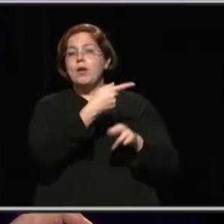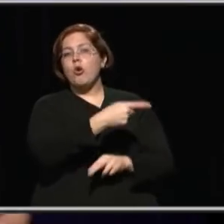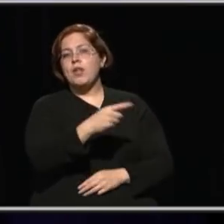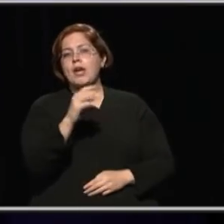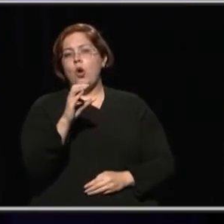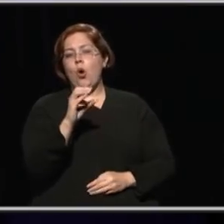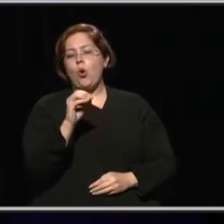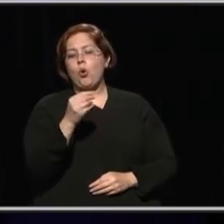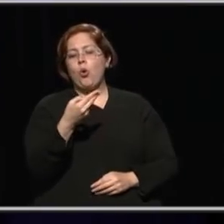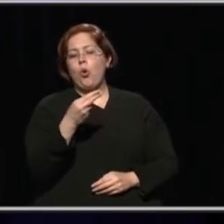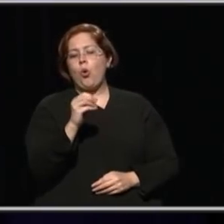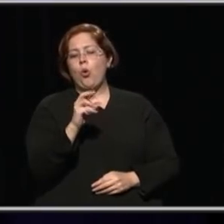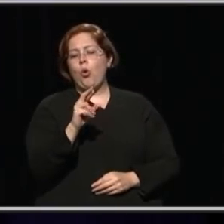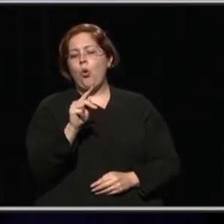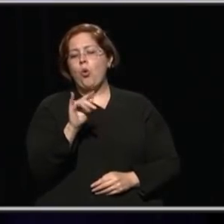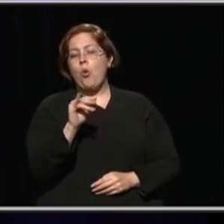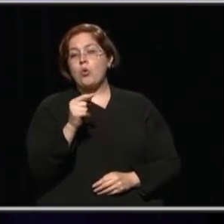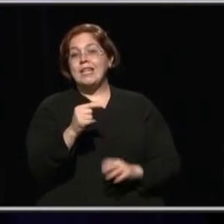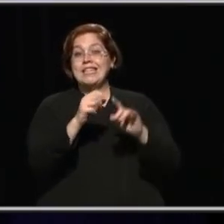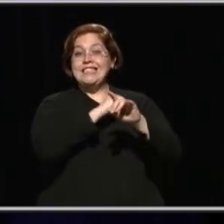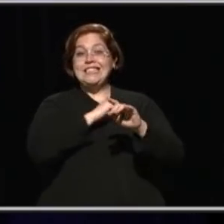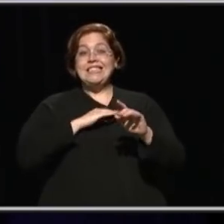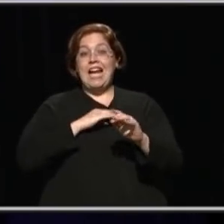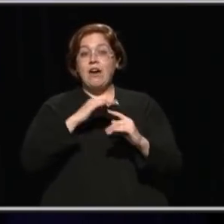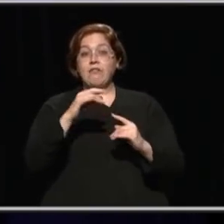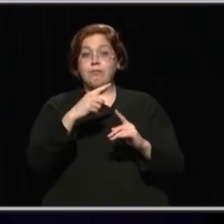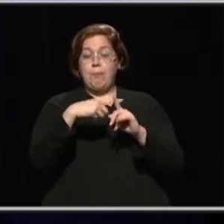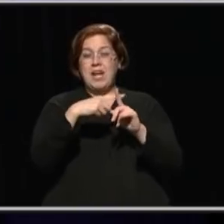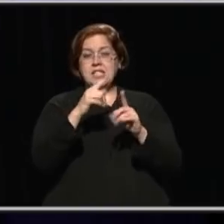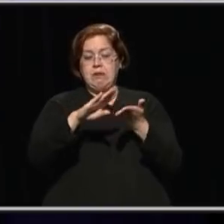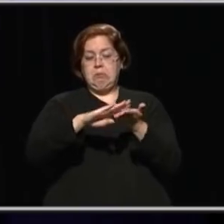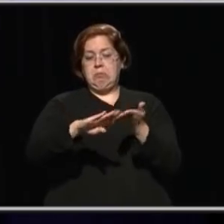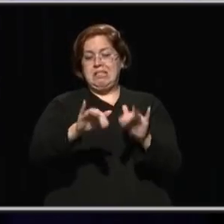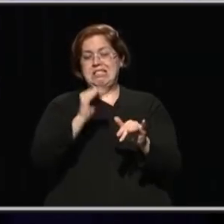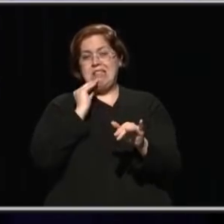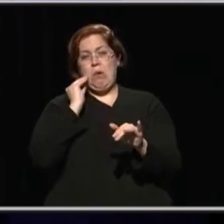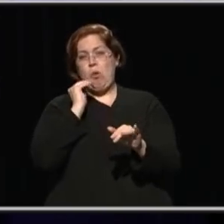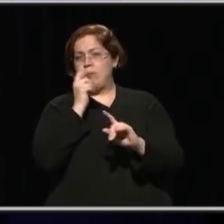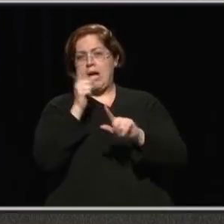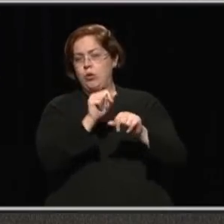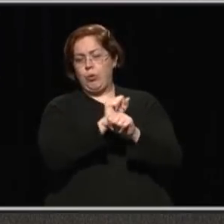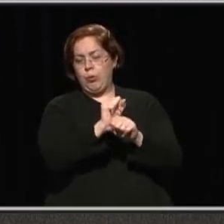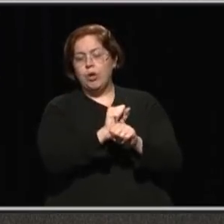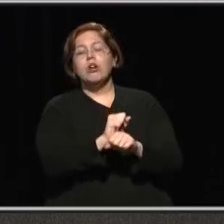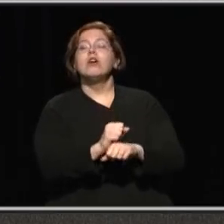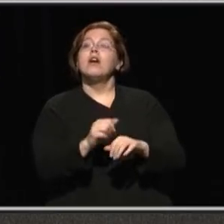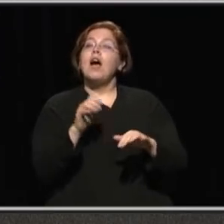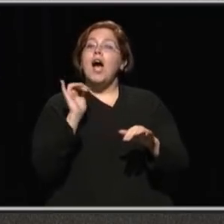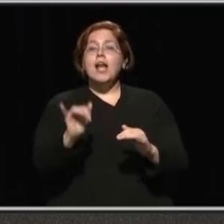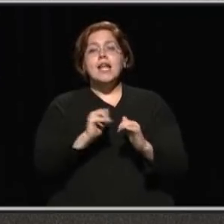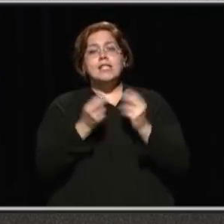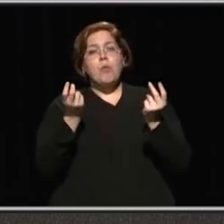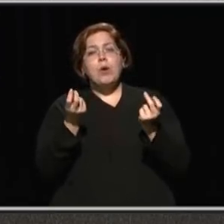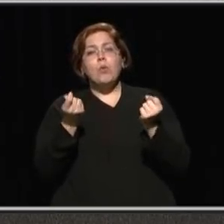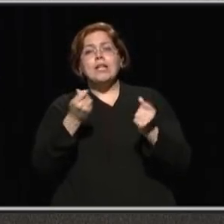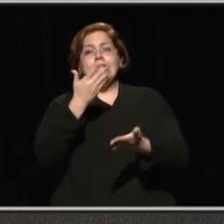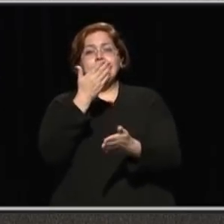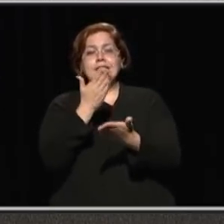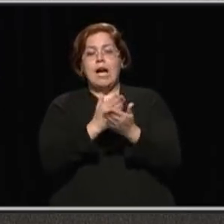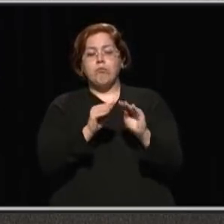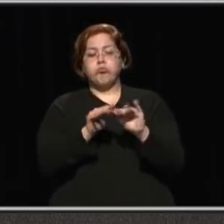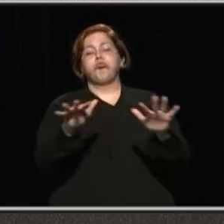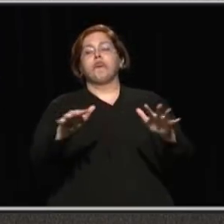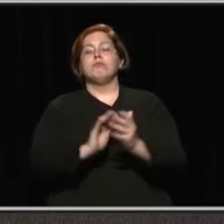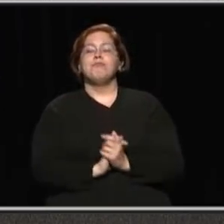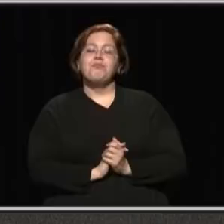cohorting. Staff who are positive can be excluded from work for a little while, and that's a way to quickly stop transmission in its